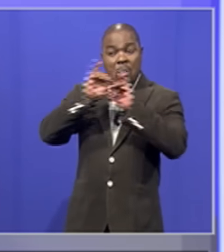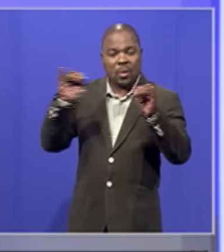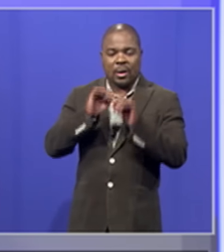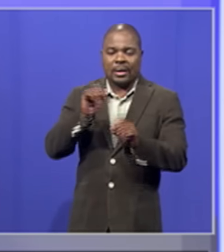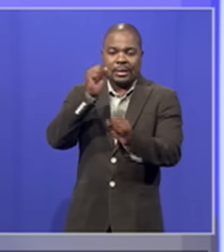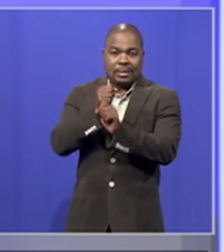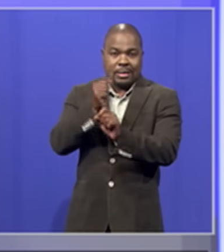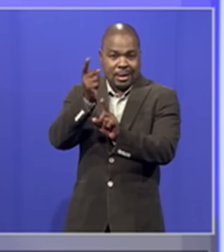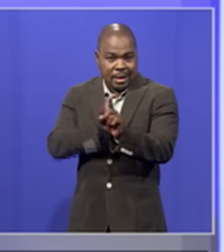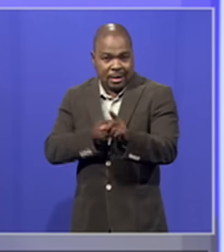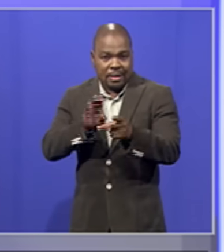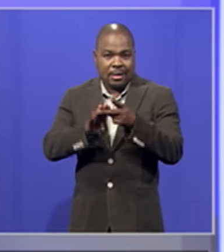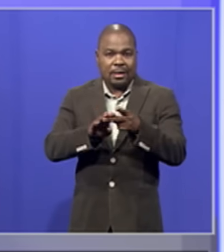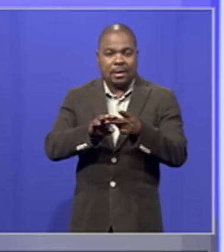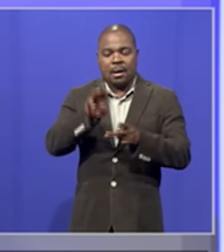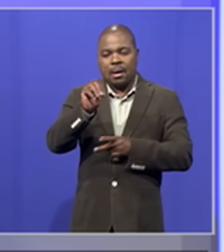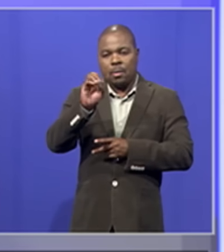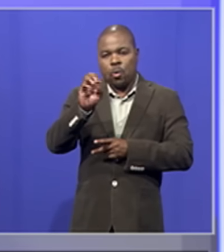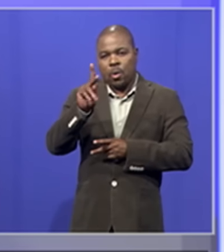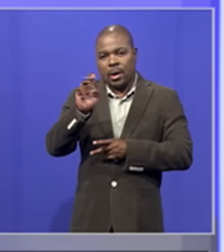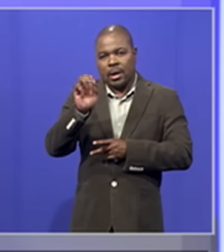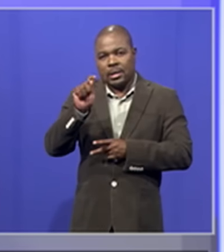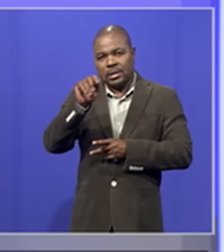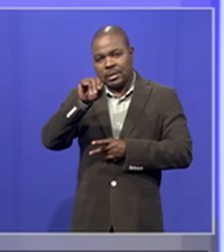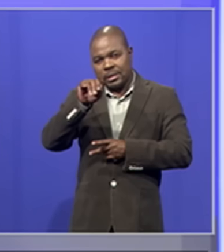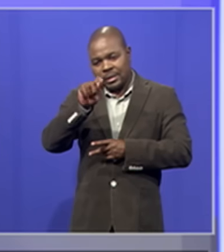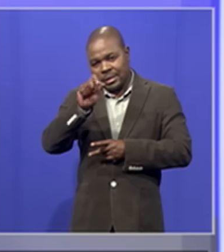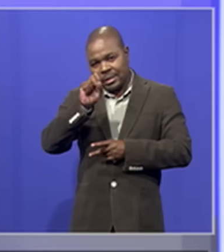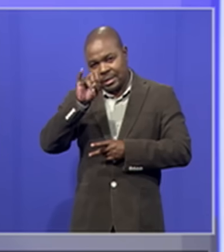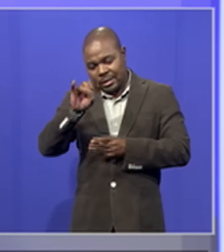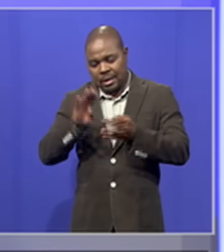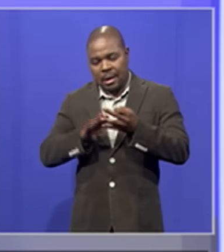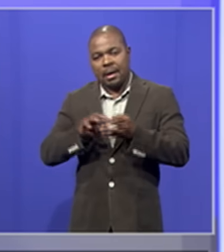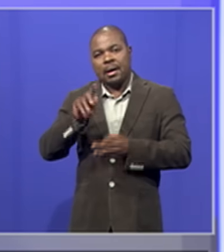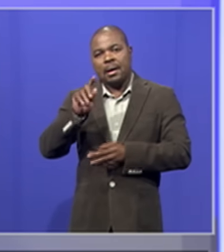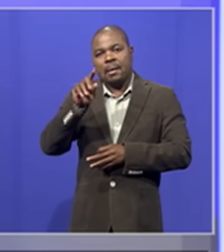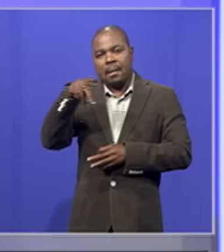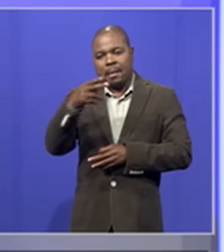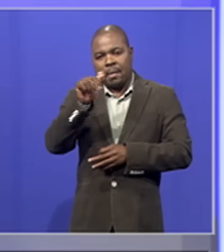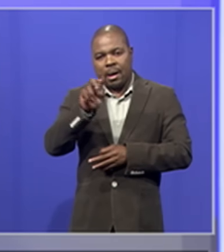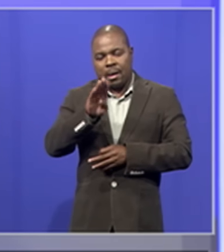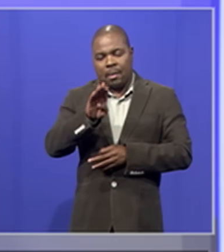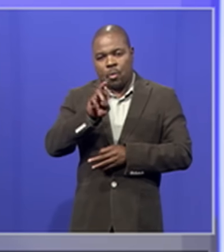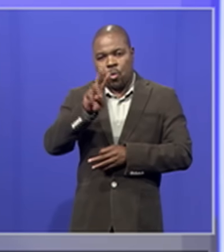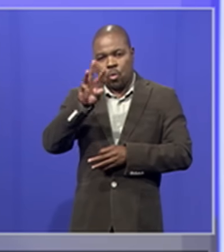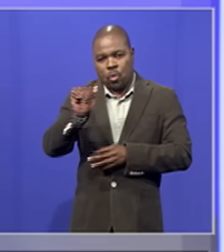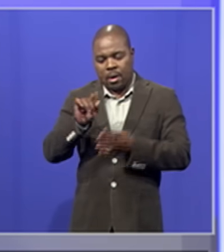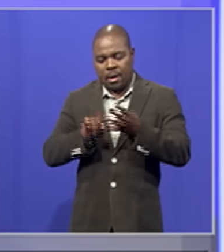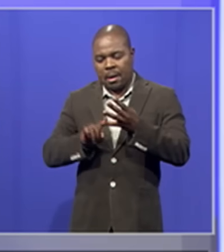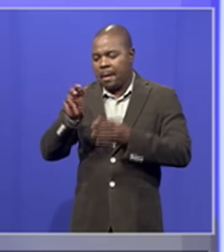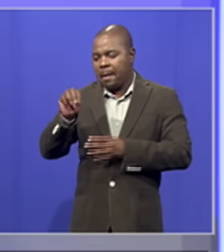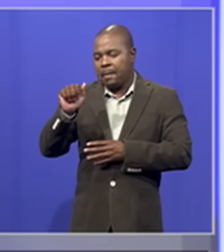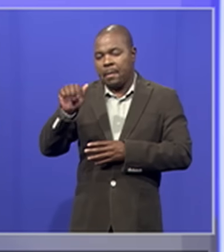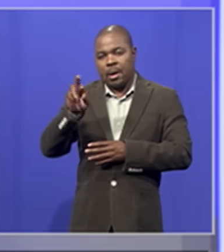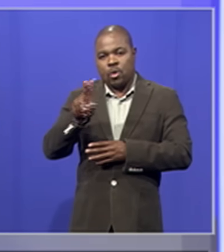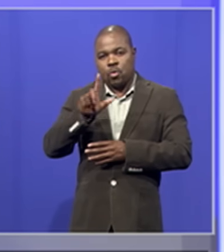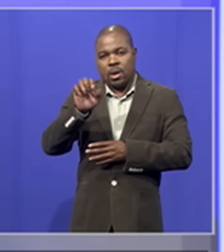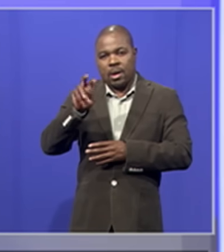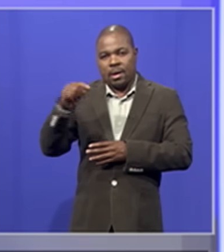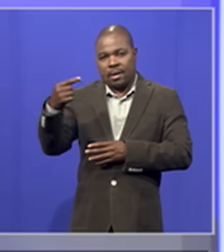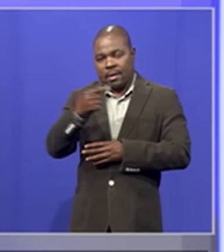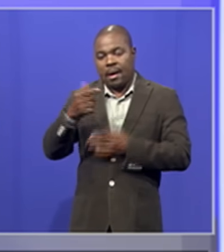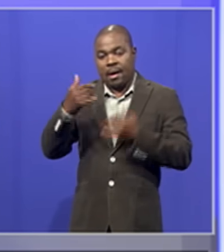amilwego kudu go balwa Kiane, Moeketsi, Tzaneen le Phalaborwa go akaretša le ditikologo tša ka tlase ga masepala wa Maruleng. Gabjale re